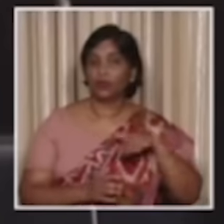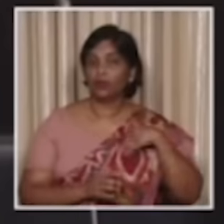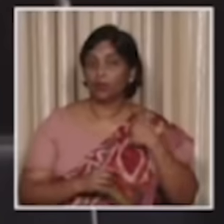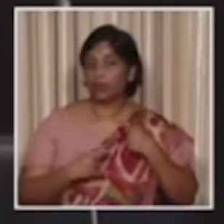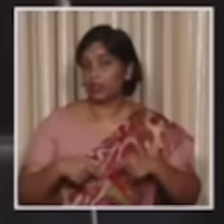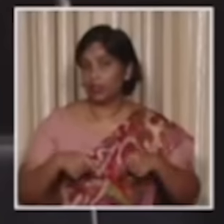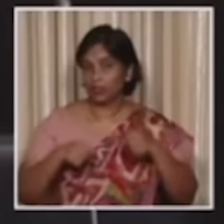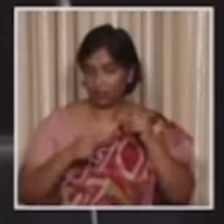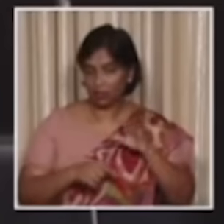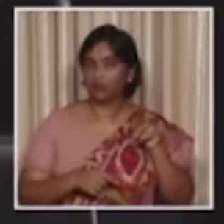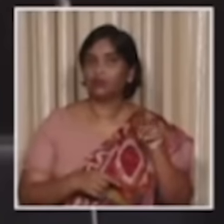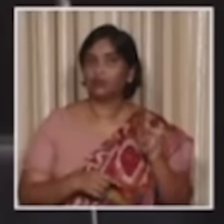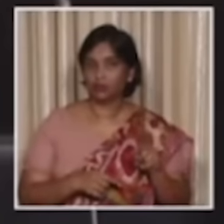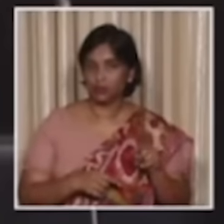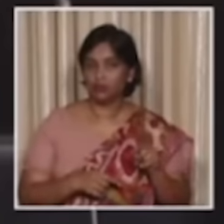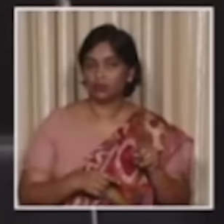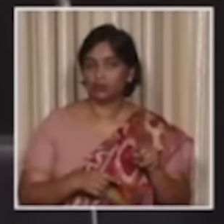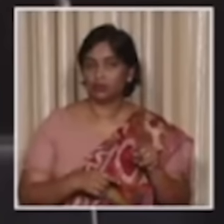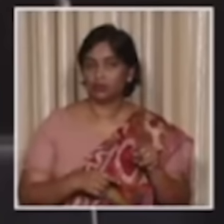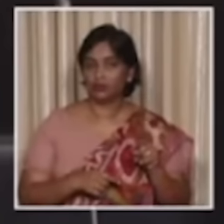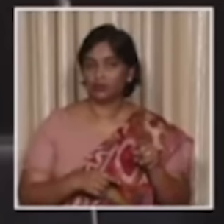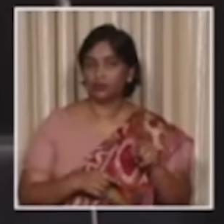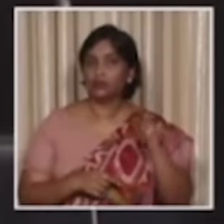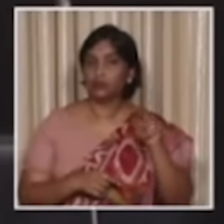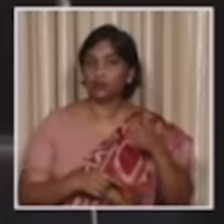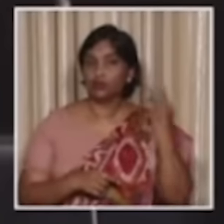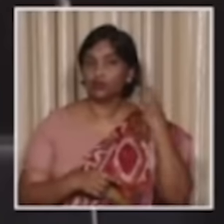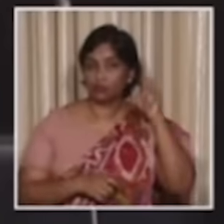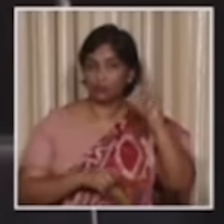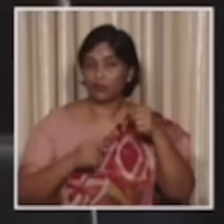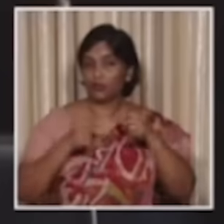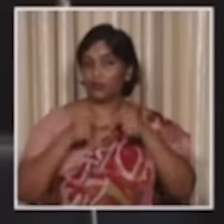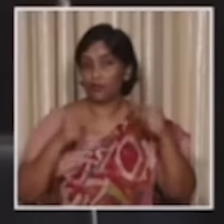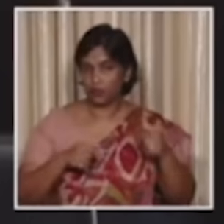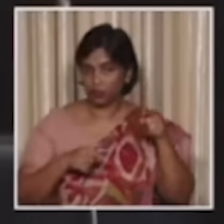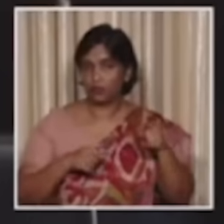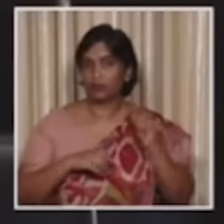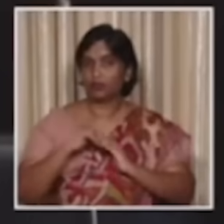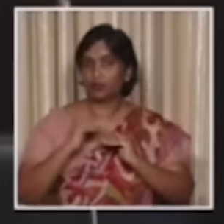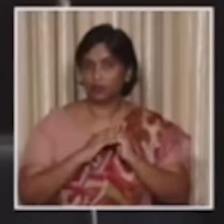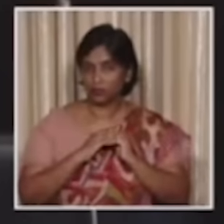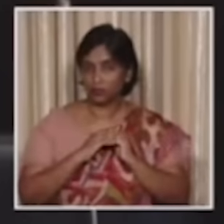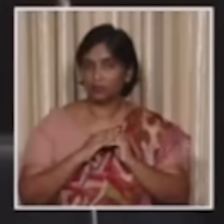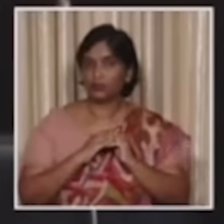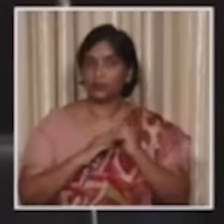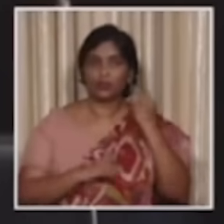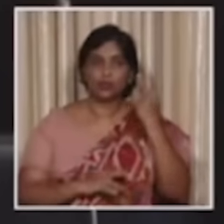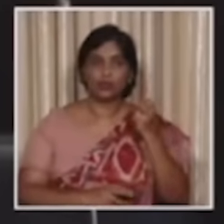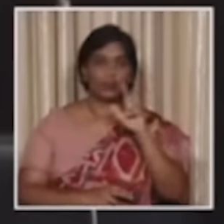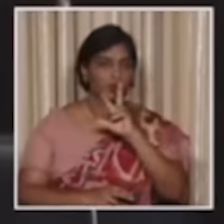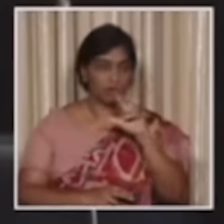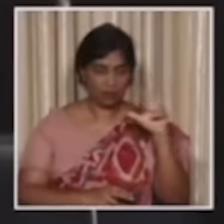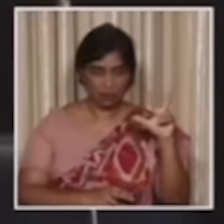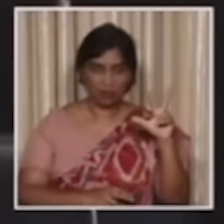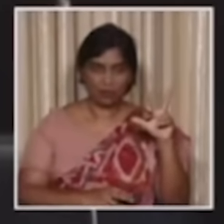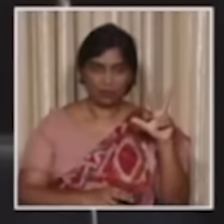the March 2018 anti-Muslim violence, the failed constitutional coup of October 2018, the coup that